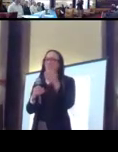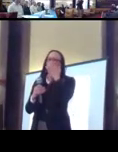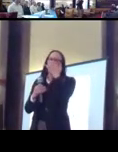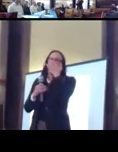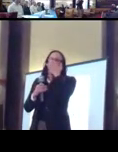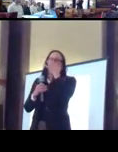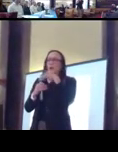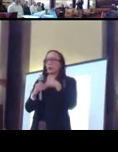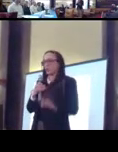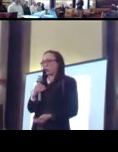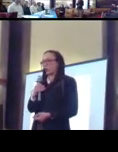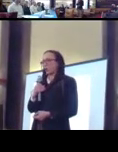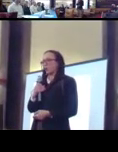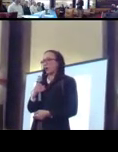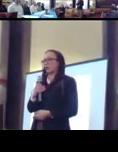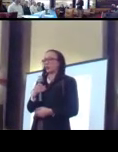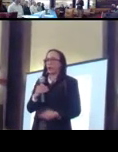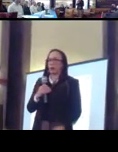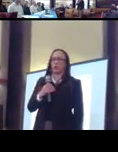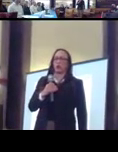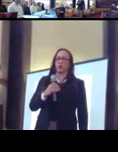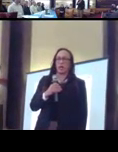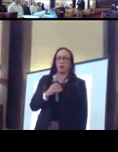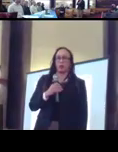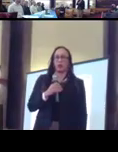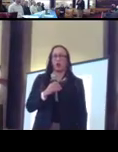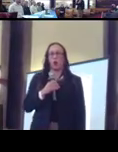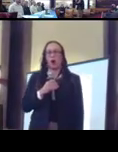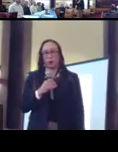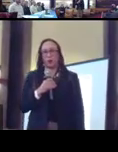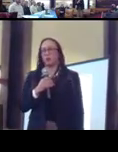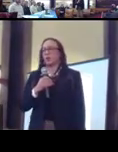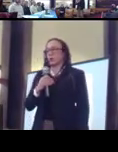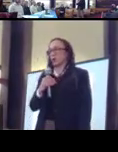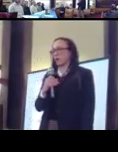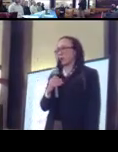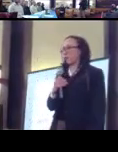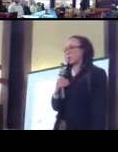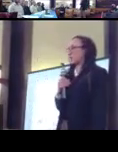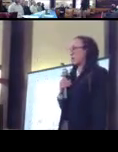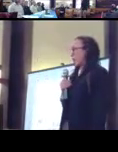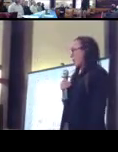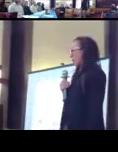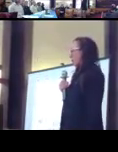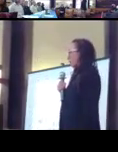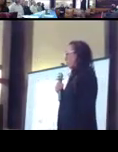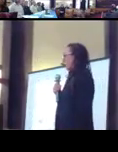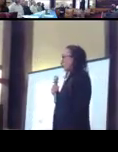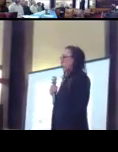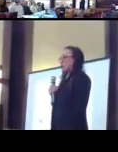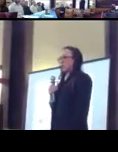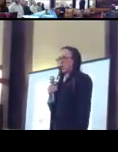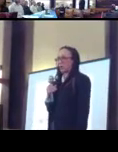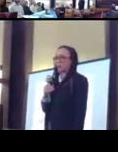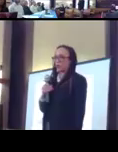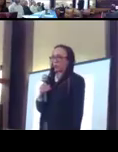can't do everything, but we did want to acknowledge parallel, collaborative, and cooperative recovery efforts that were happening in the